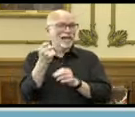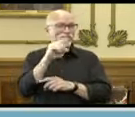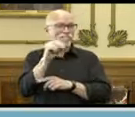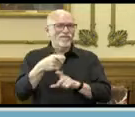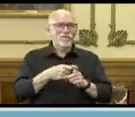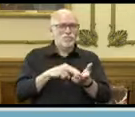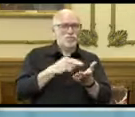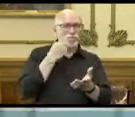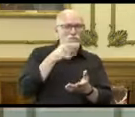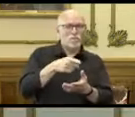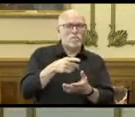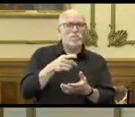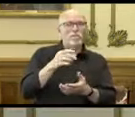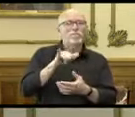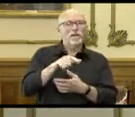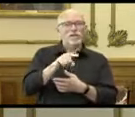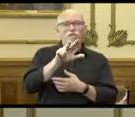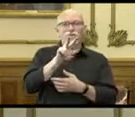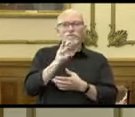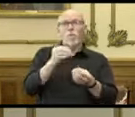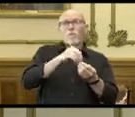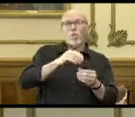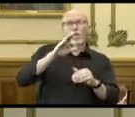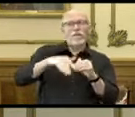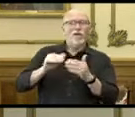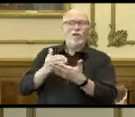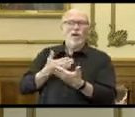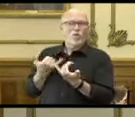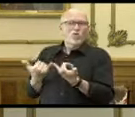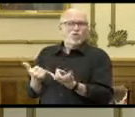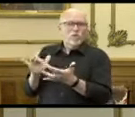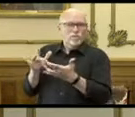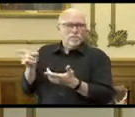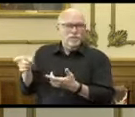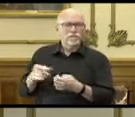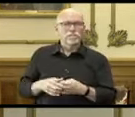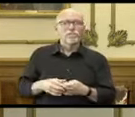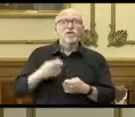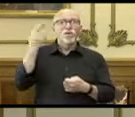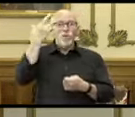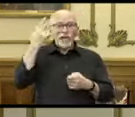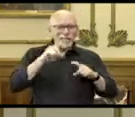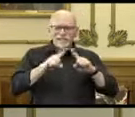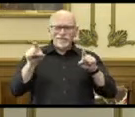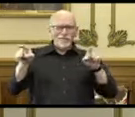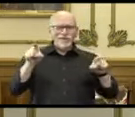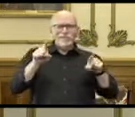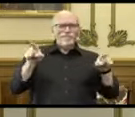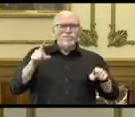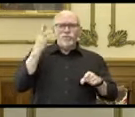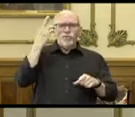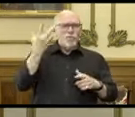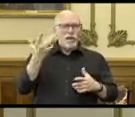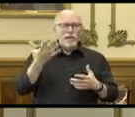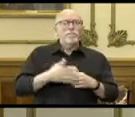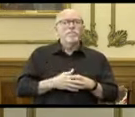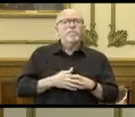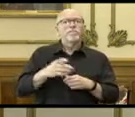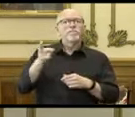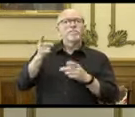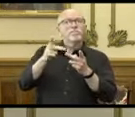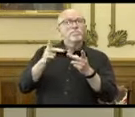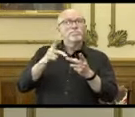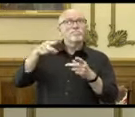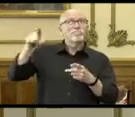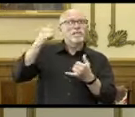is 34 more than is currently listed on our dashboard. Now, the reason these numbers are different is that facilities have